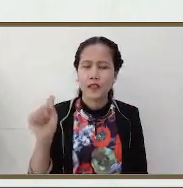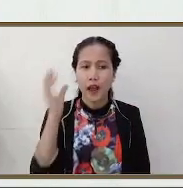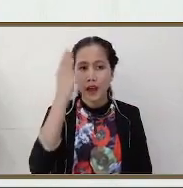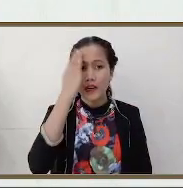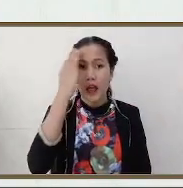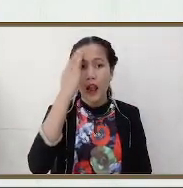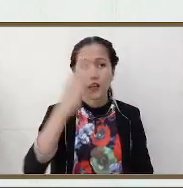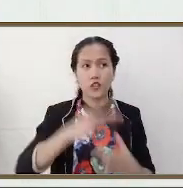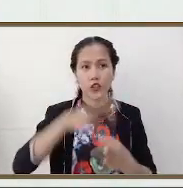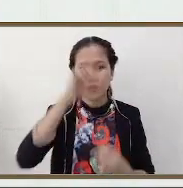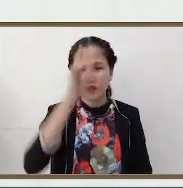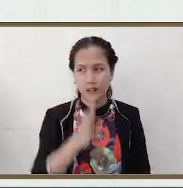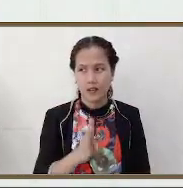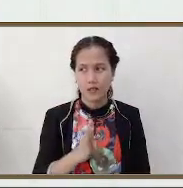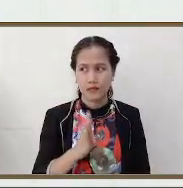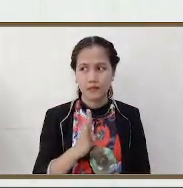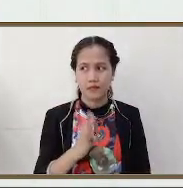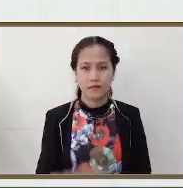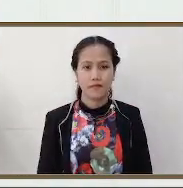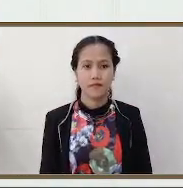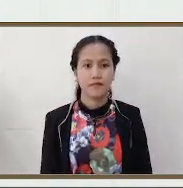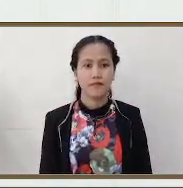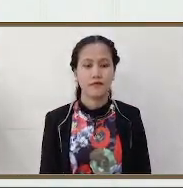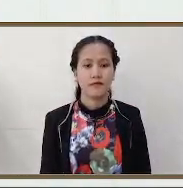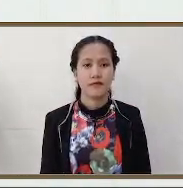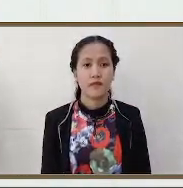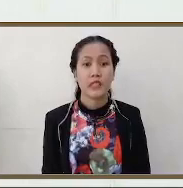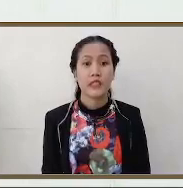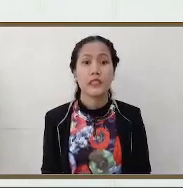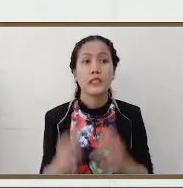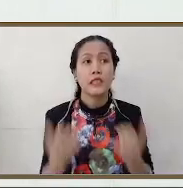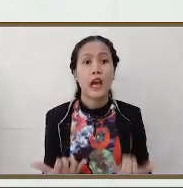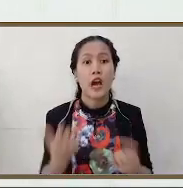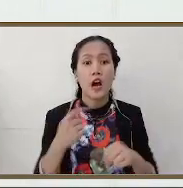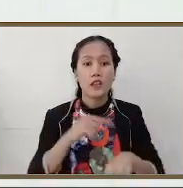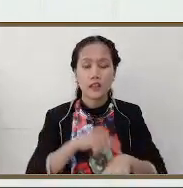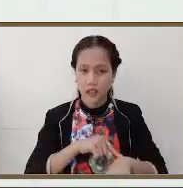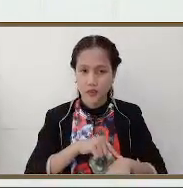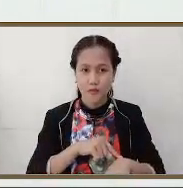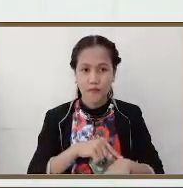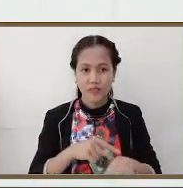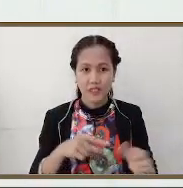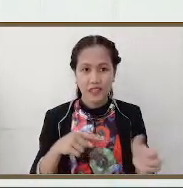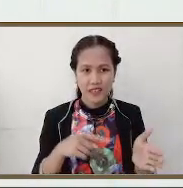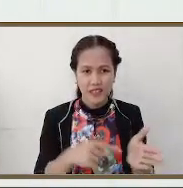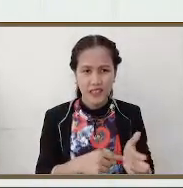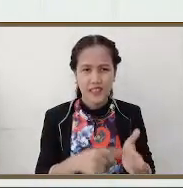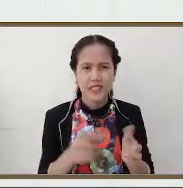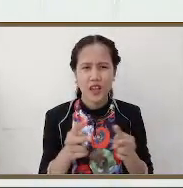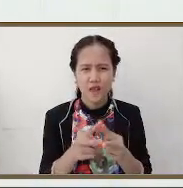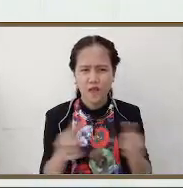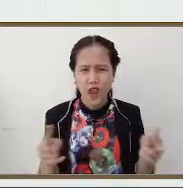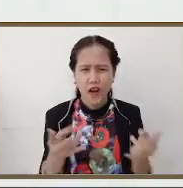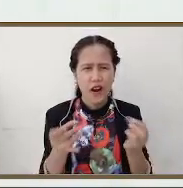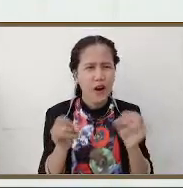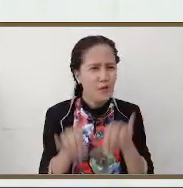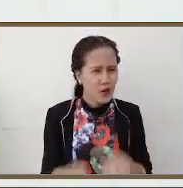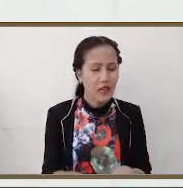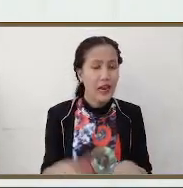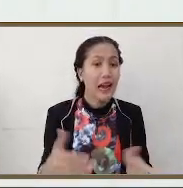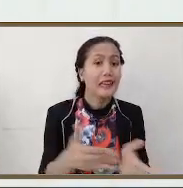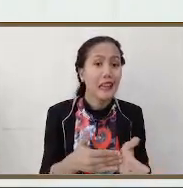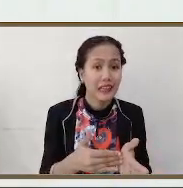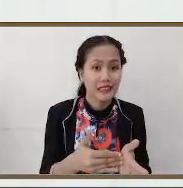knowledge of God. Kaya nga mga kapatid, sa panahon po natin ngayon, it is very important. Again, inuulit